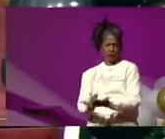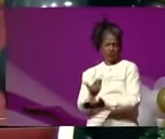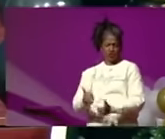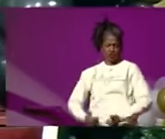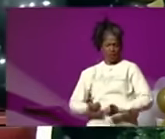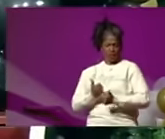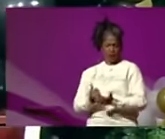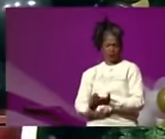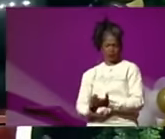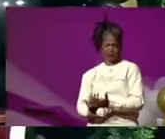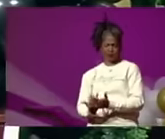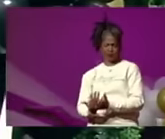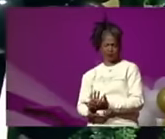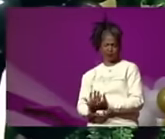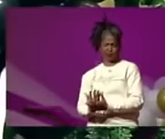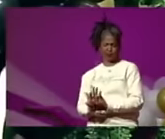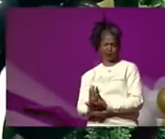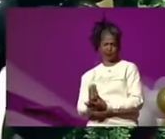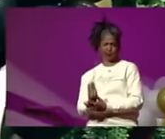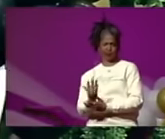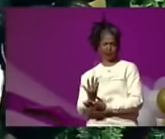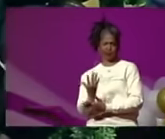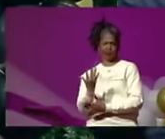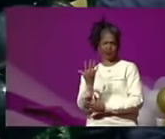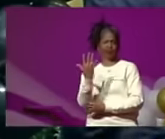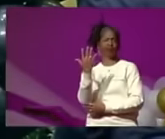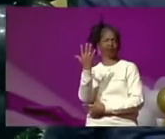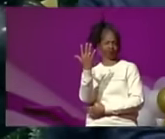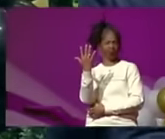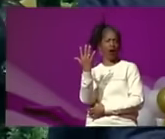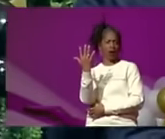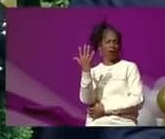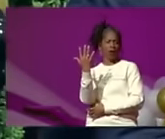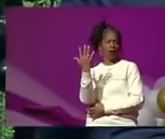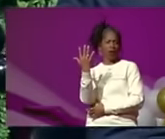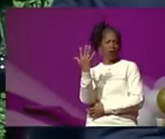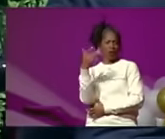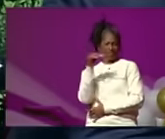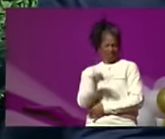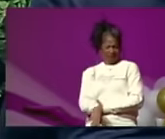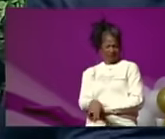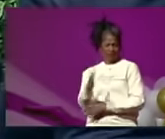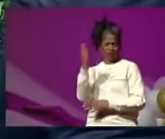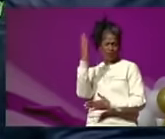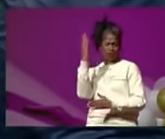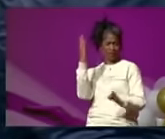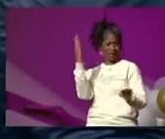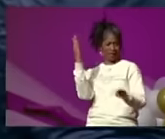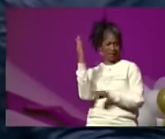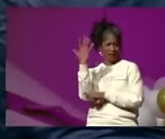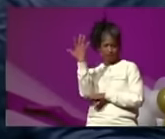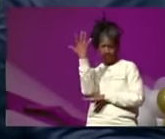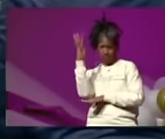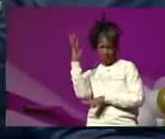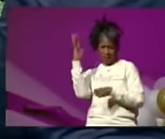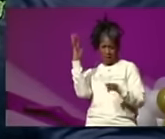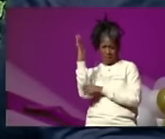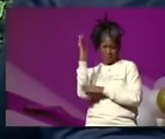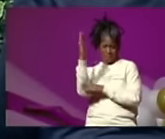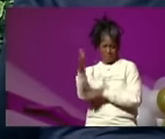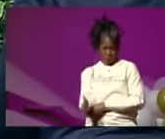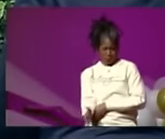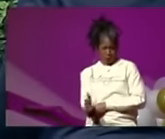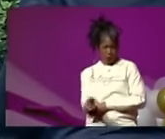over, something brand new comes out of what was supposed to be dead. I call him the